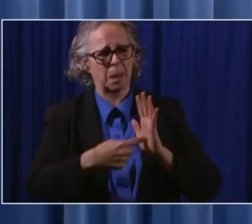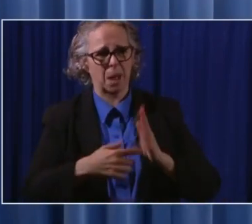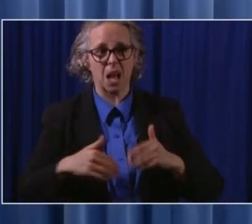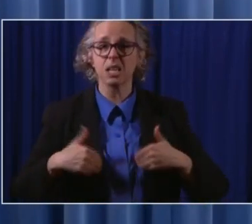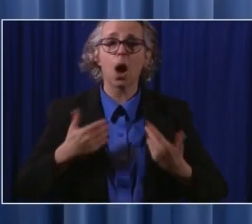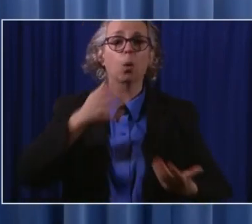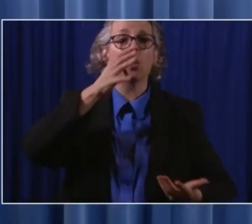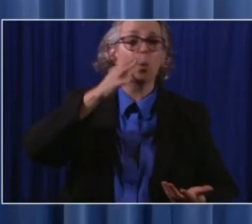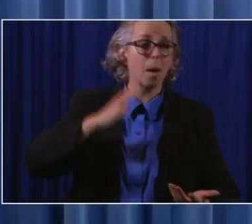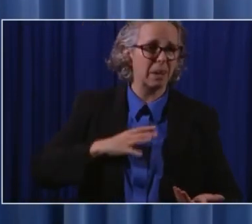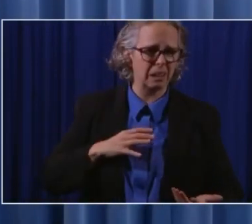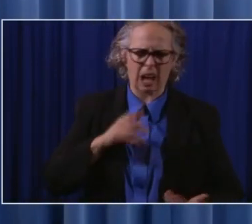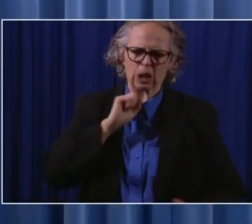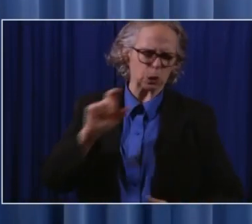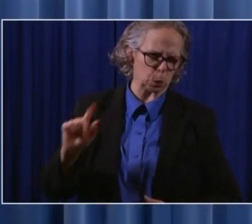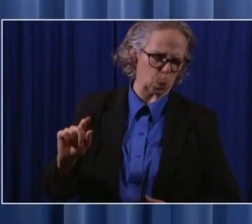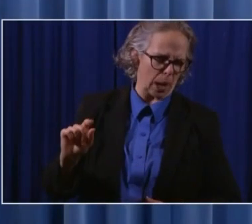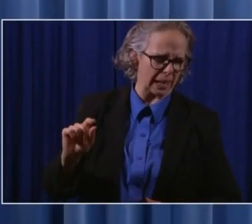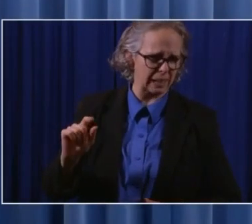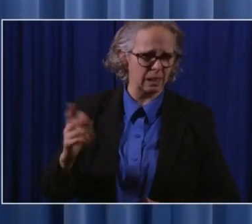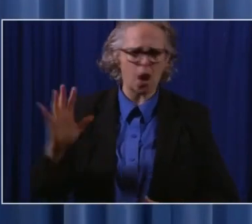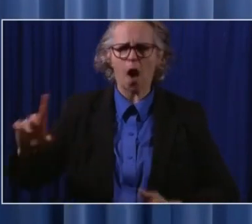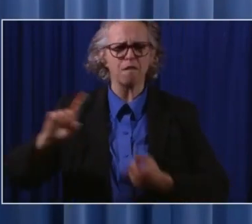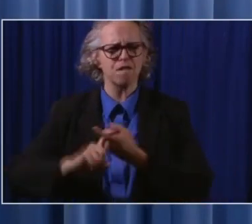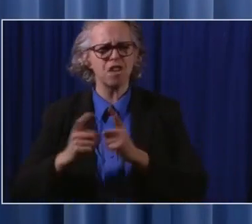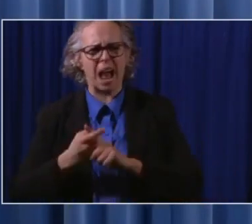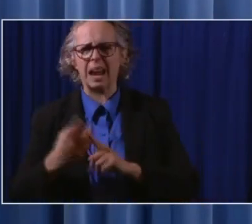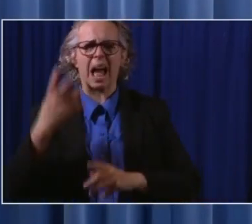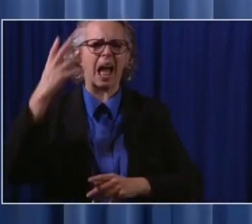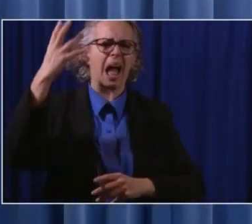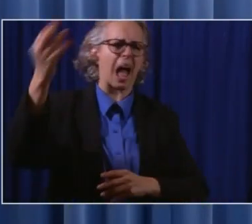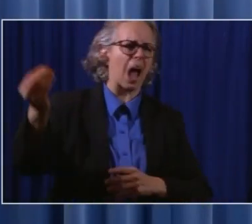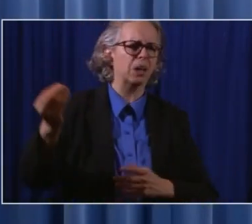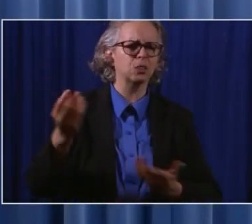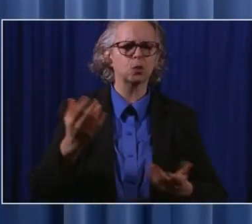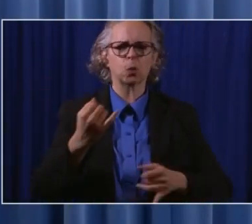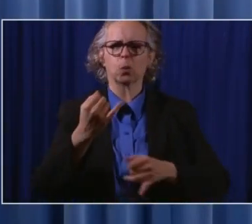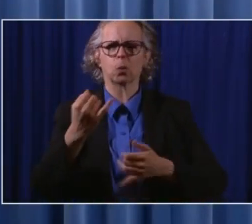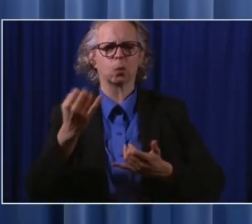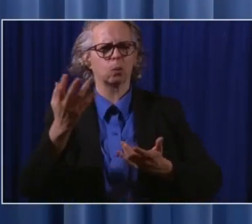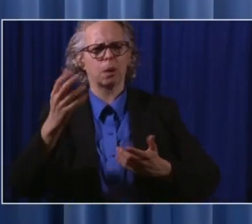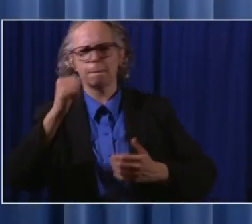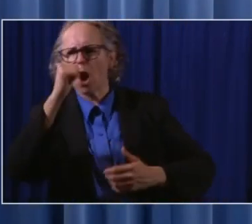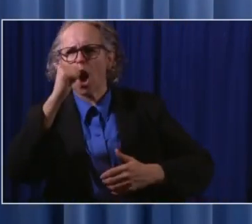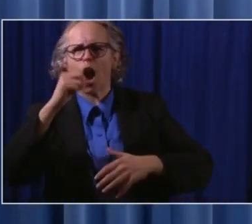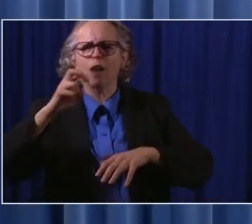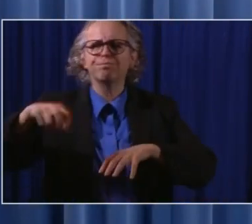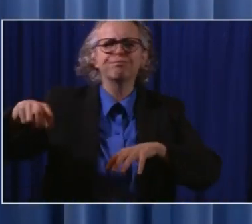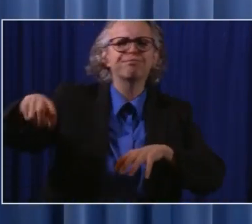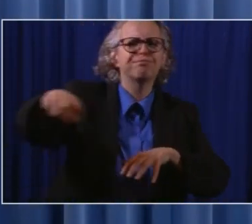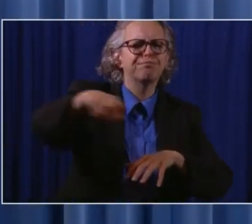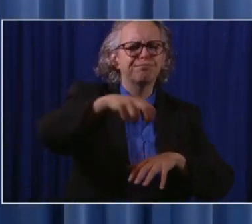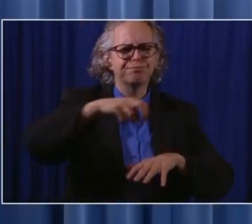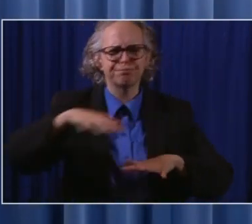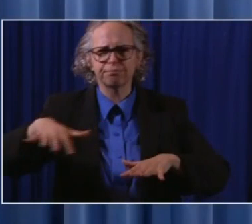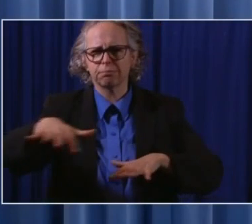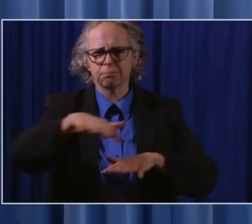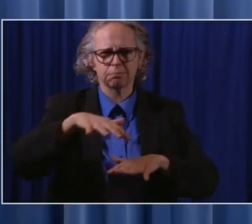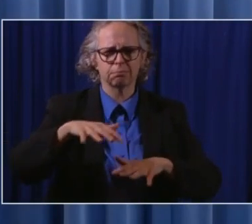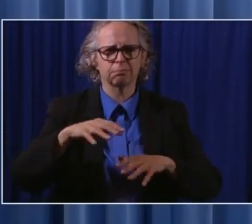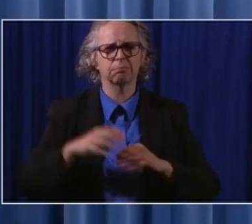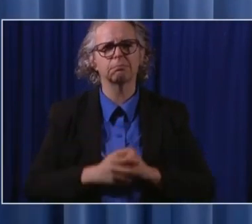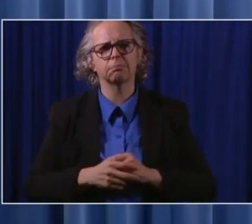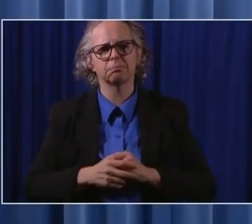for a night out at a few campus bars over a weekend early this month. She then went home about 2.5